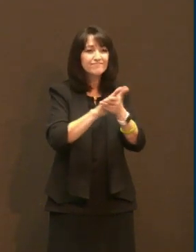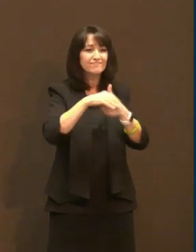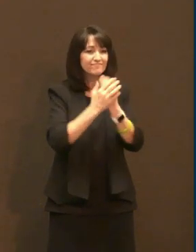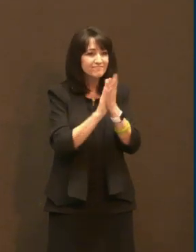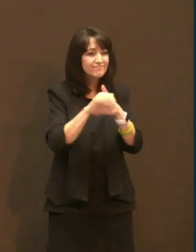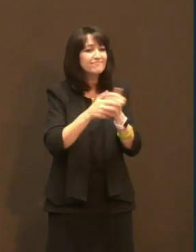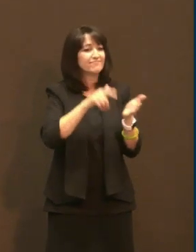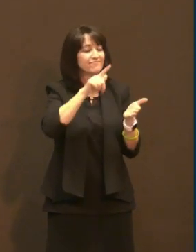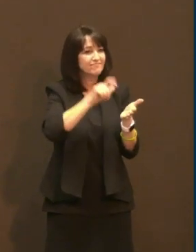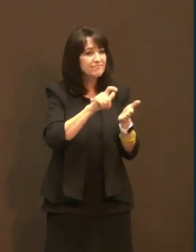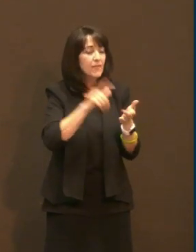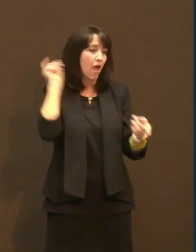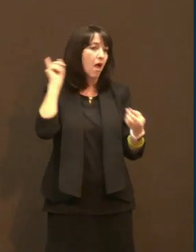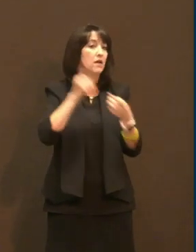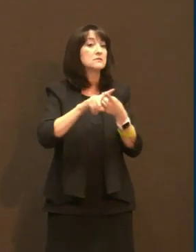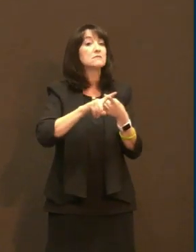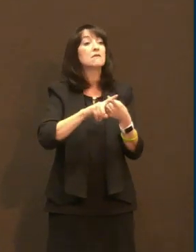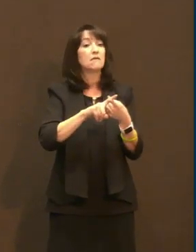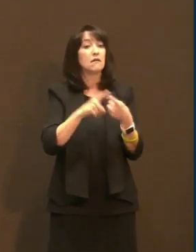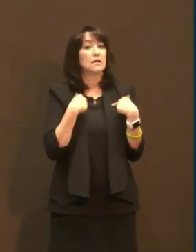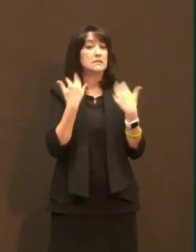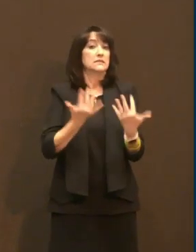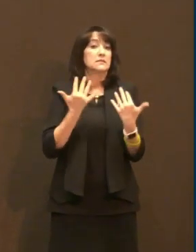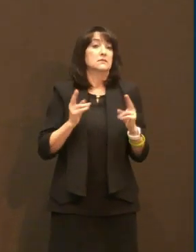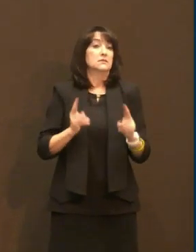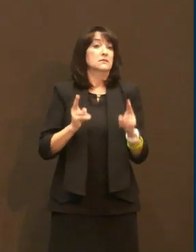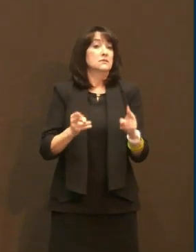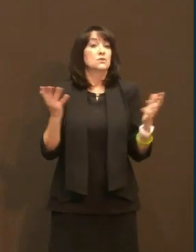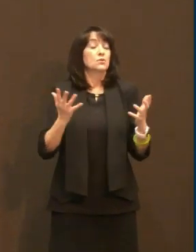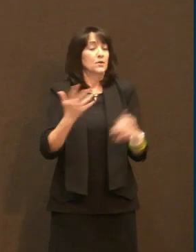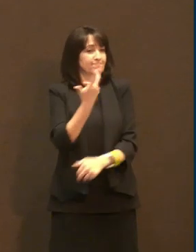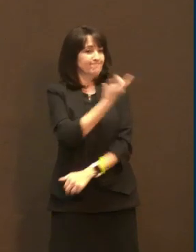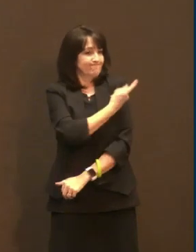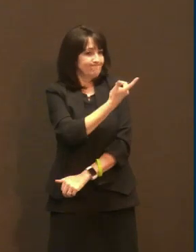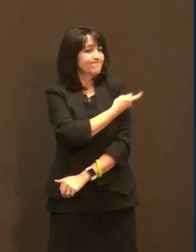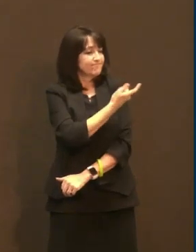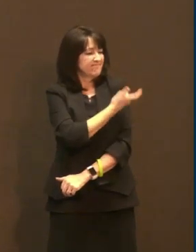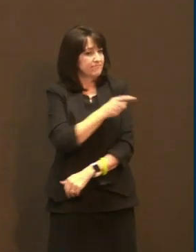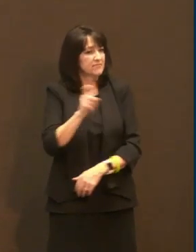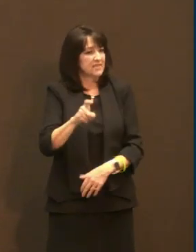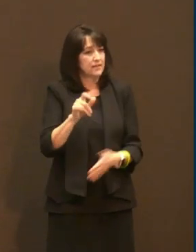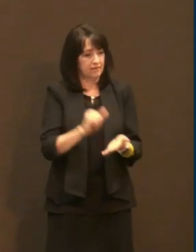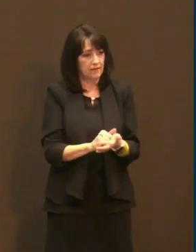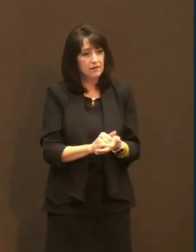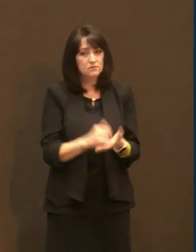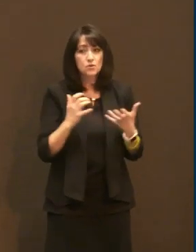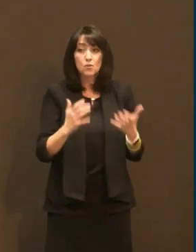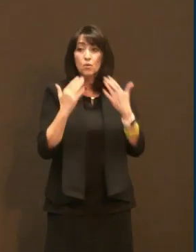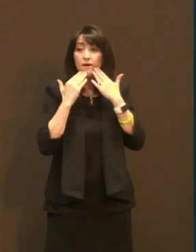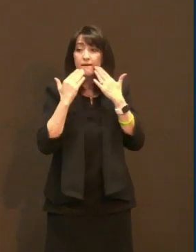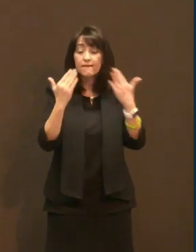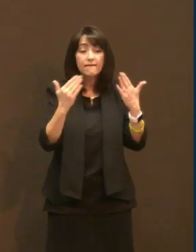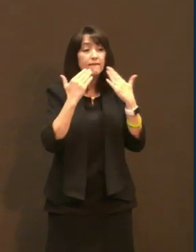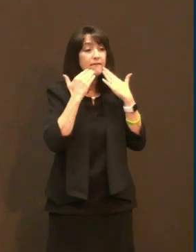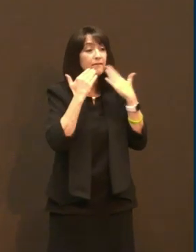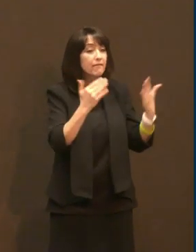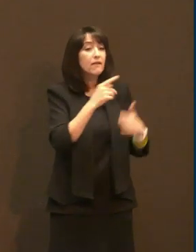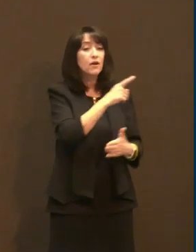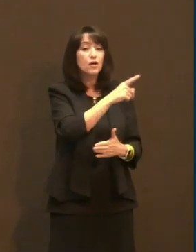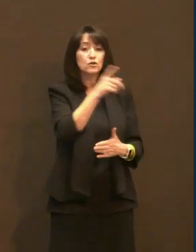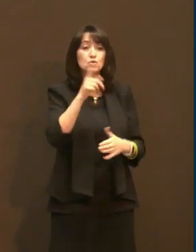for COVID-19. So with that, again, thanks to the media for coming and for your reporting. We